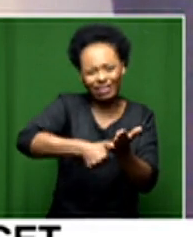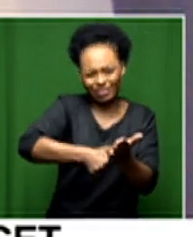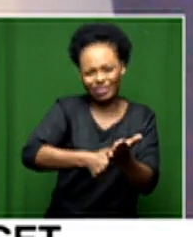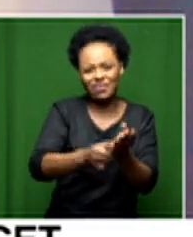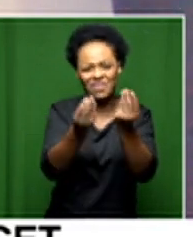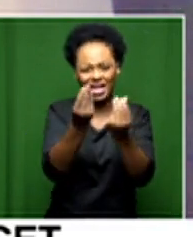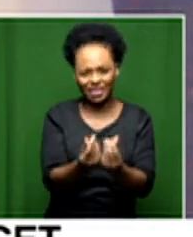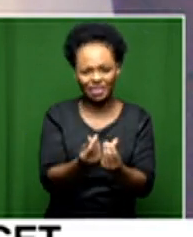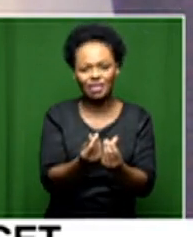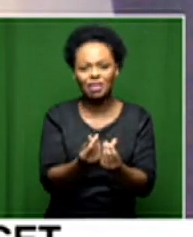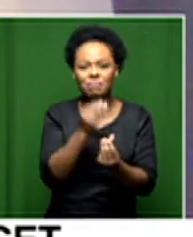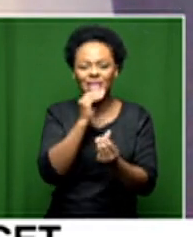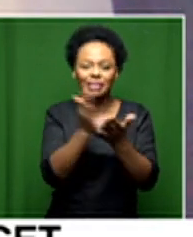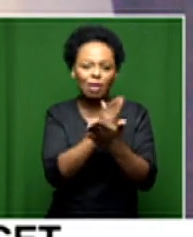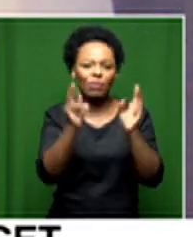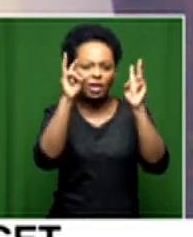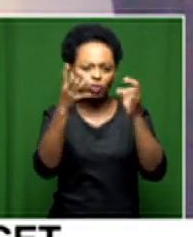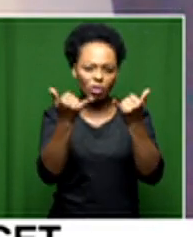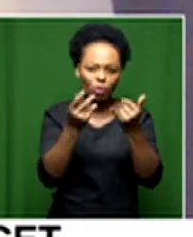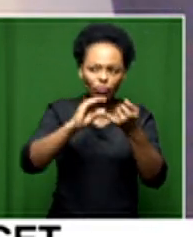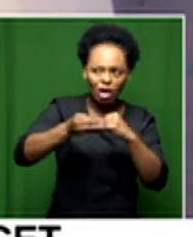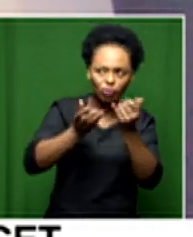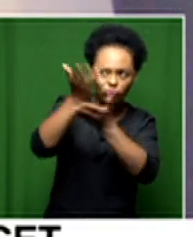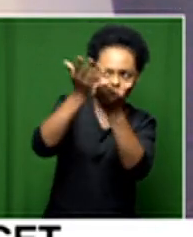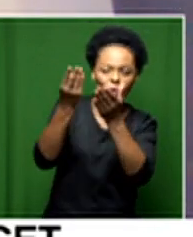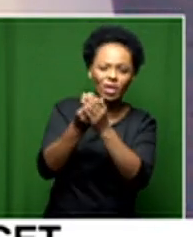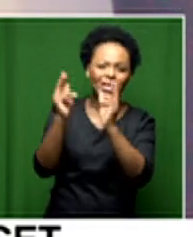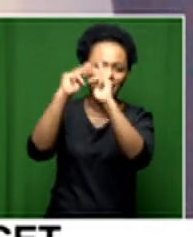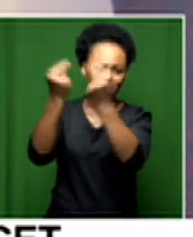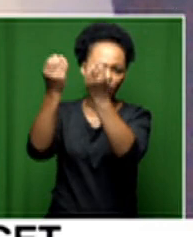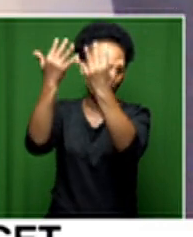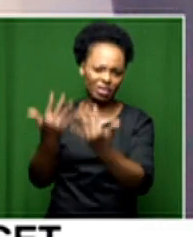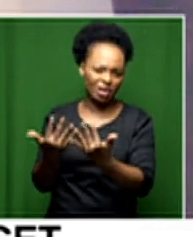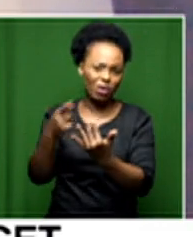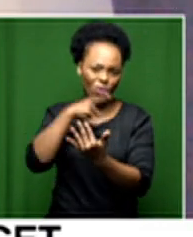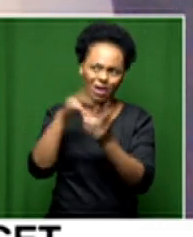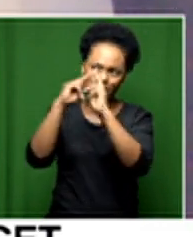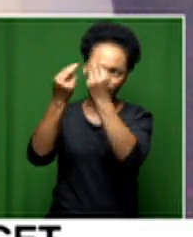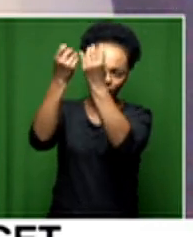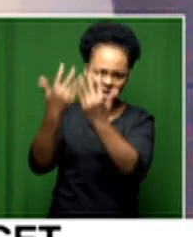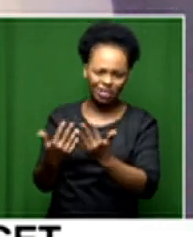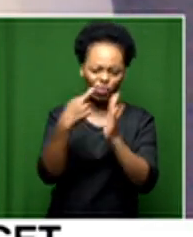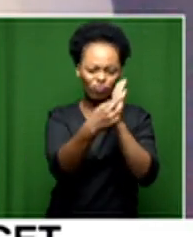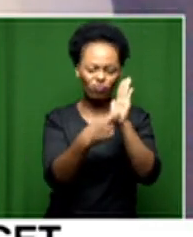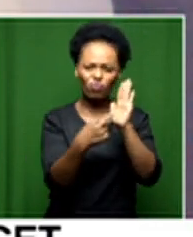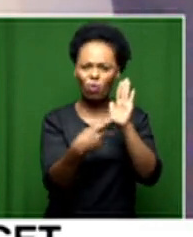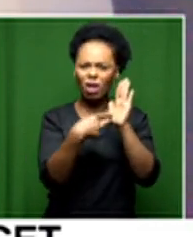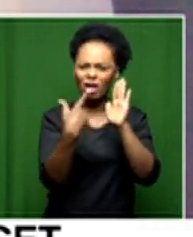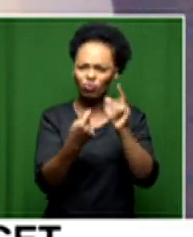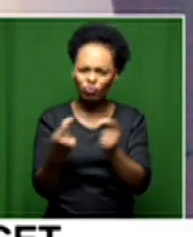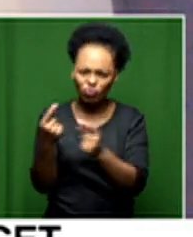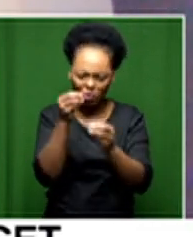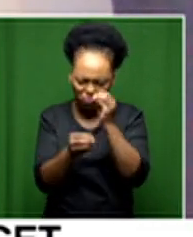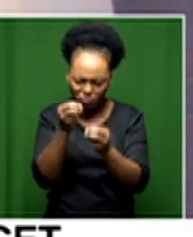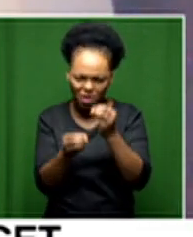Now, these are some of the issues we are engaging with National Treasury, because these are the issues that make it difficult for us